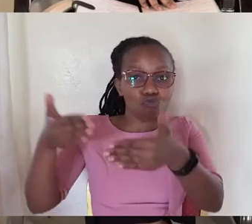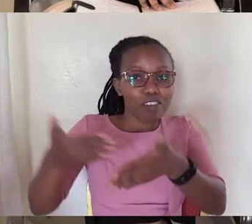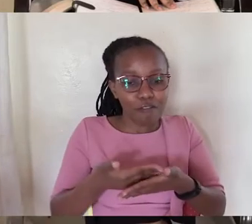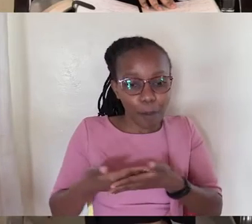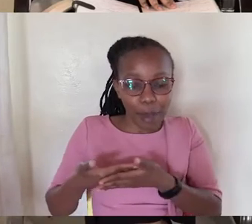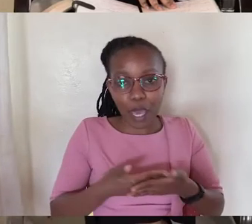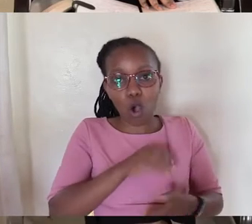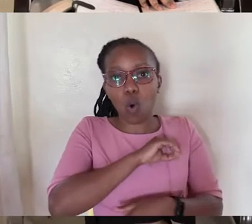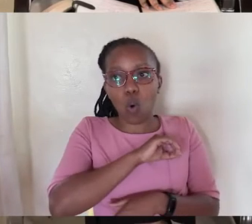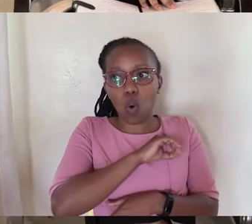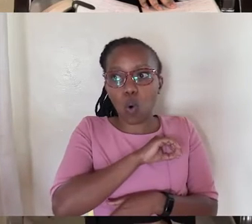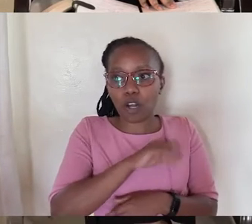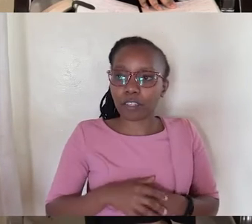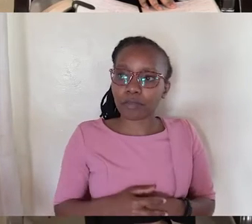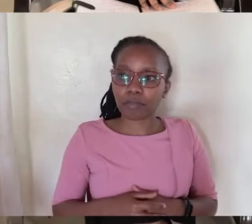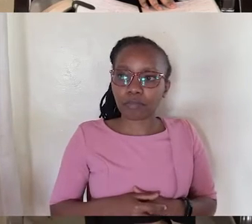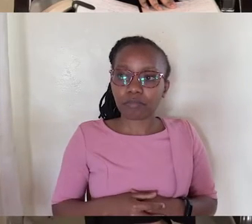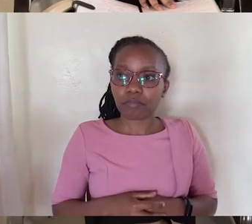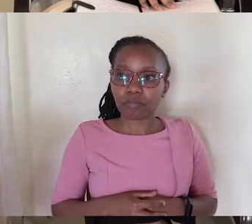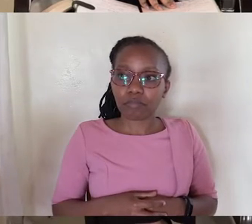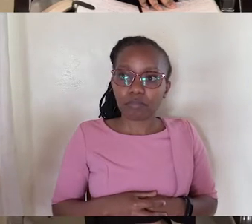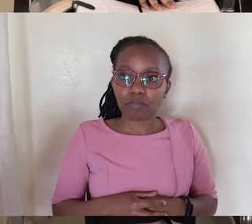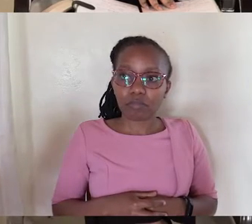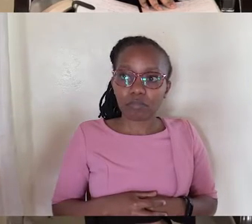child. And I wanted to give away that child.